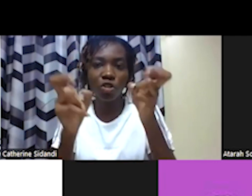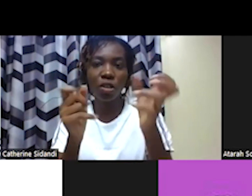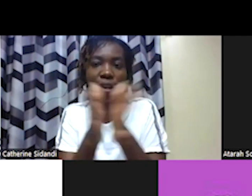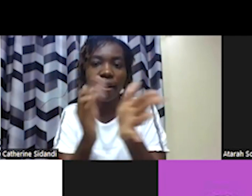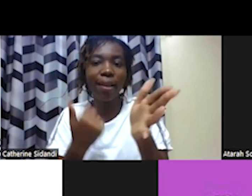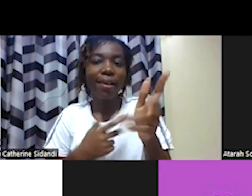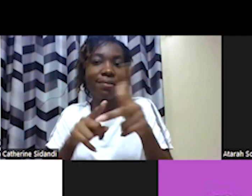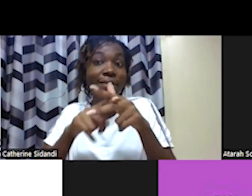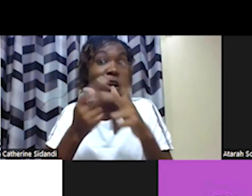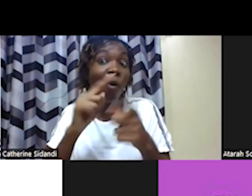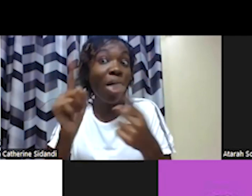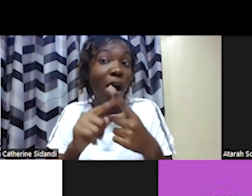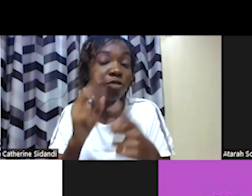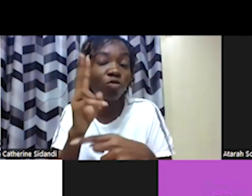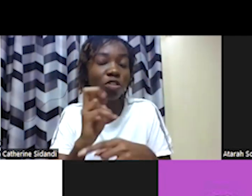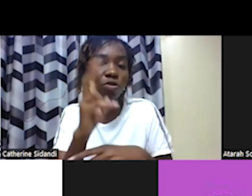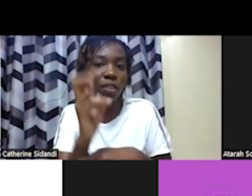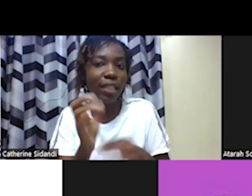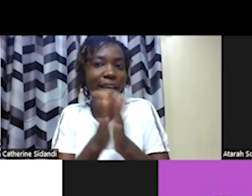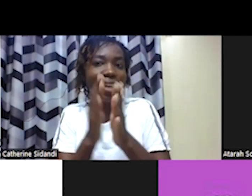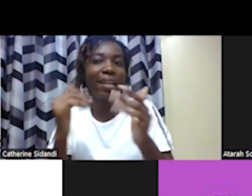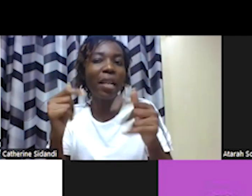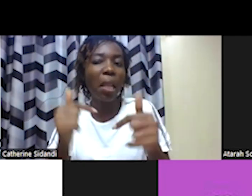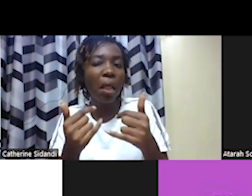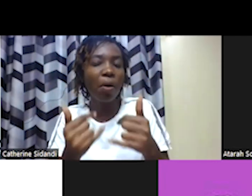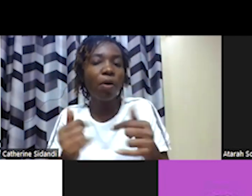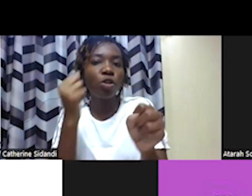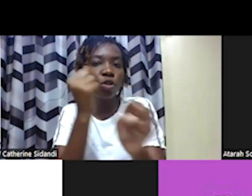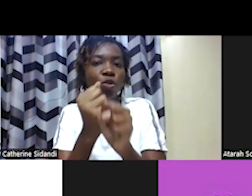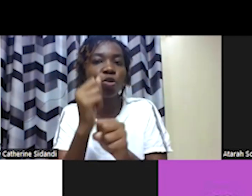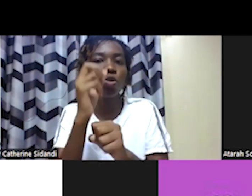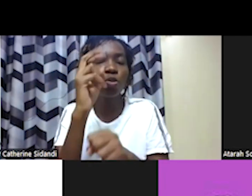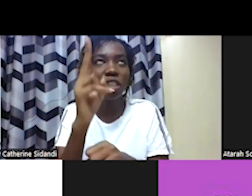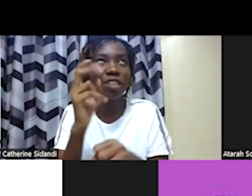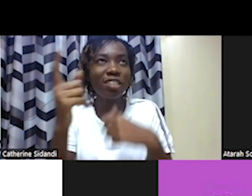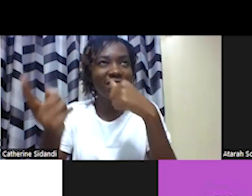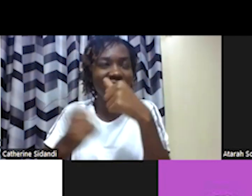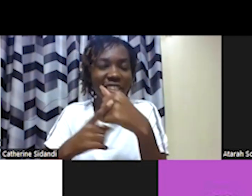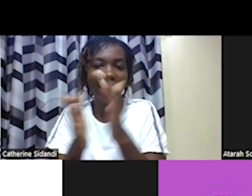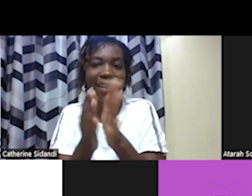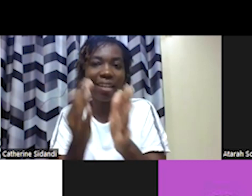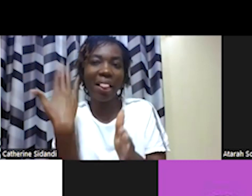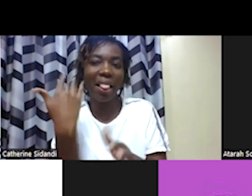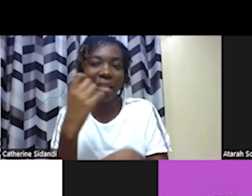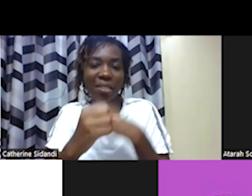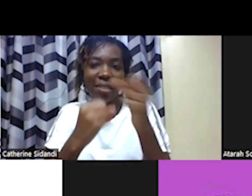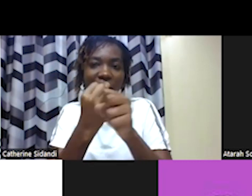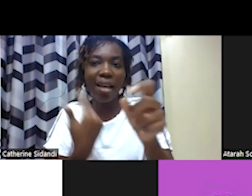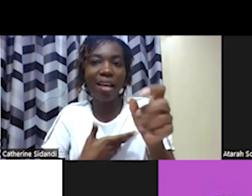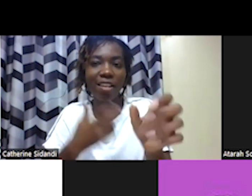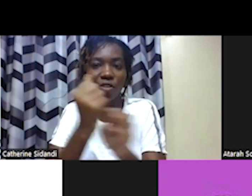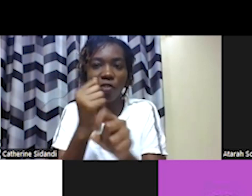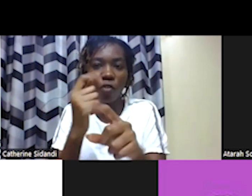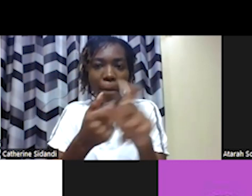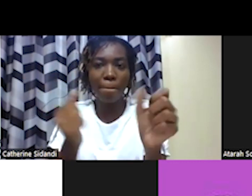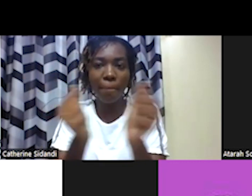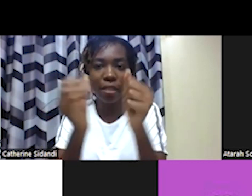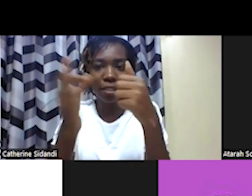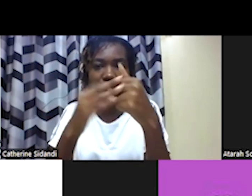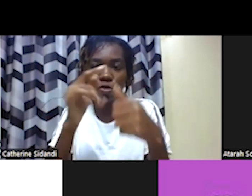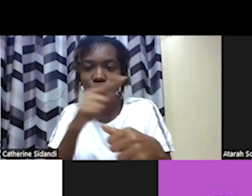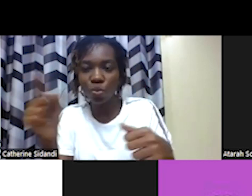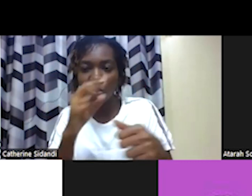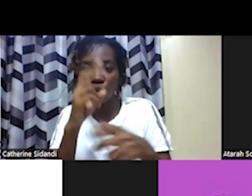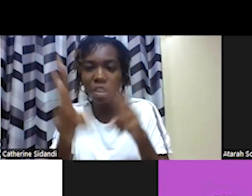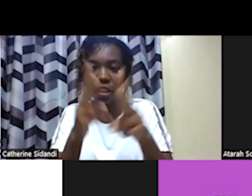started in 2020. We did 26 episodes in 2020, and we have been at it. Last year, we did from 18th of January to 22nd